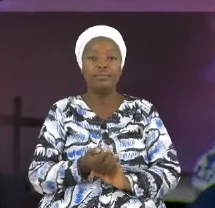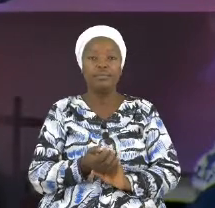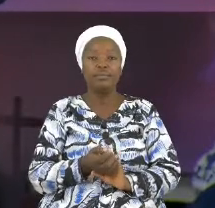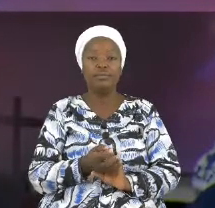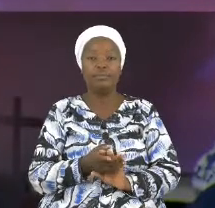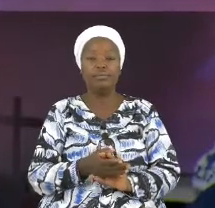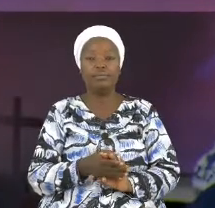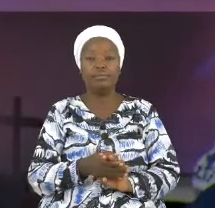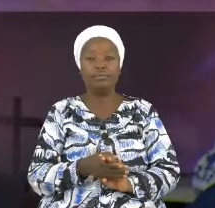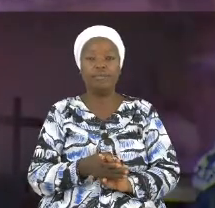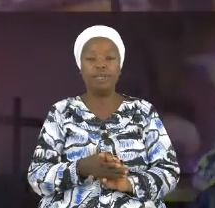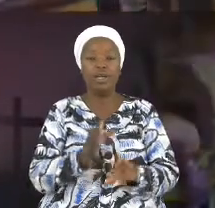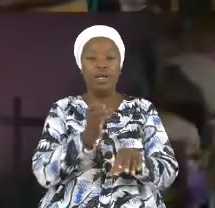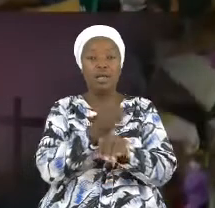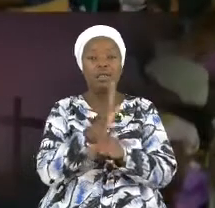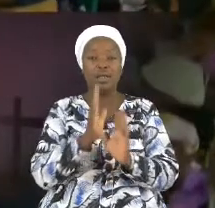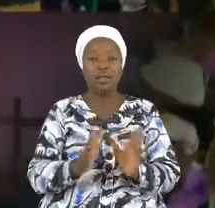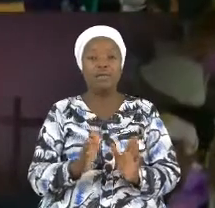Counselors, let's be fast.